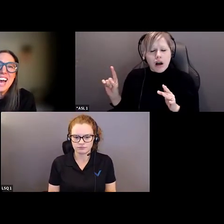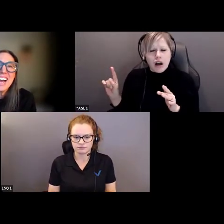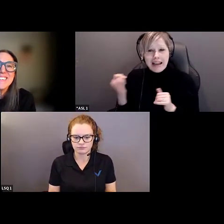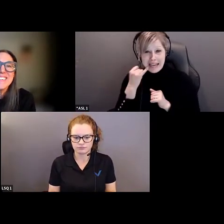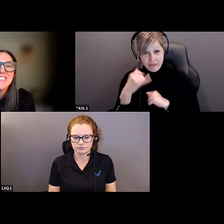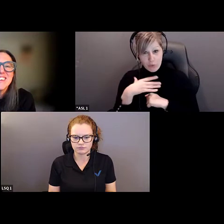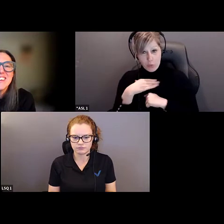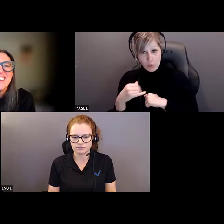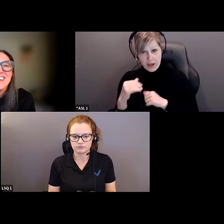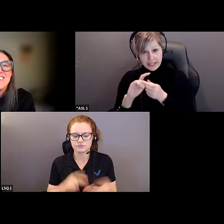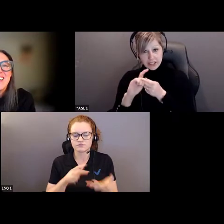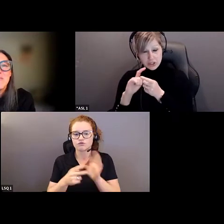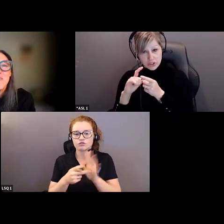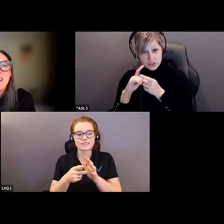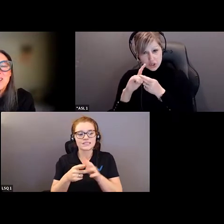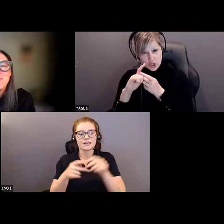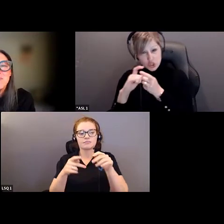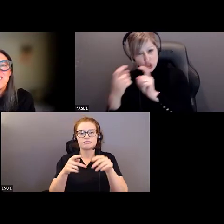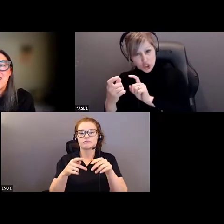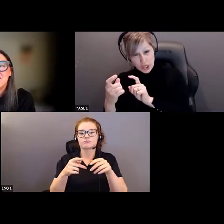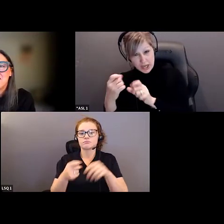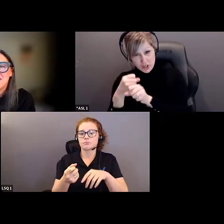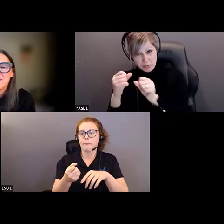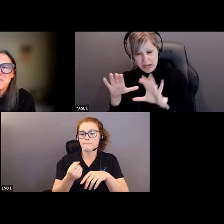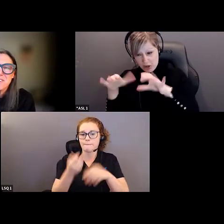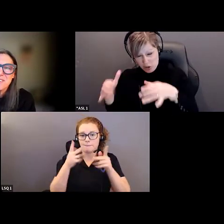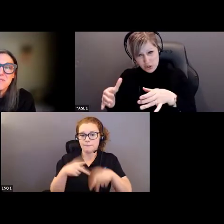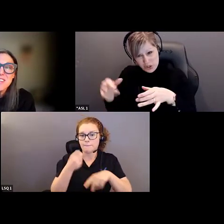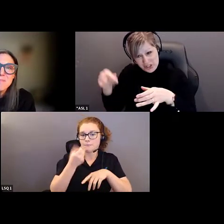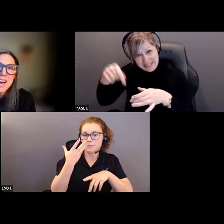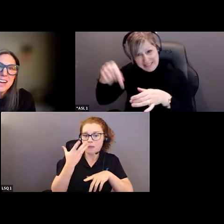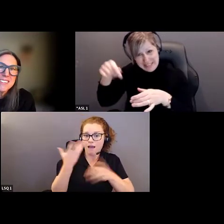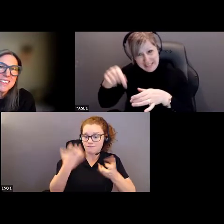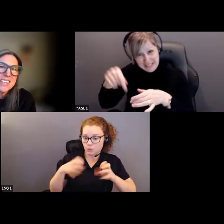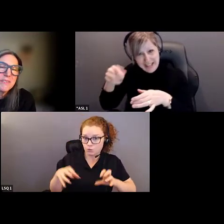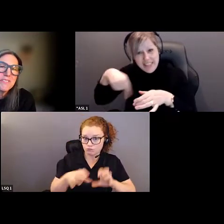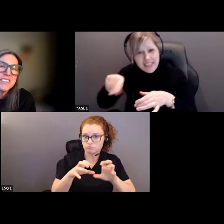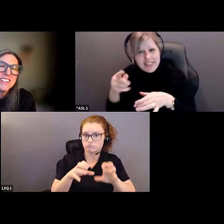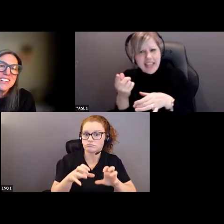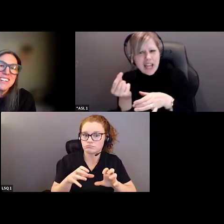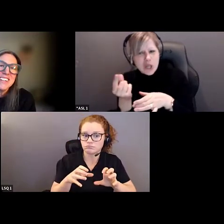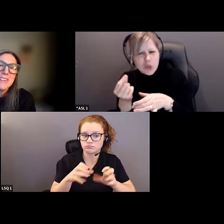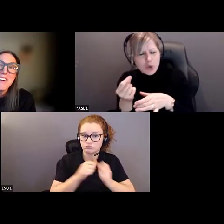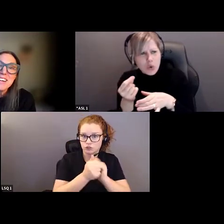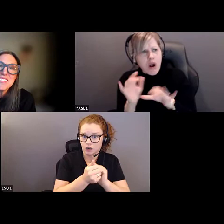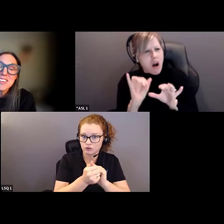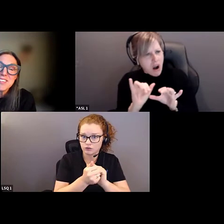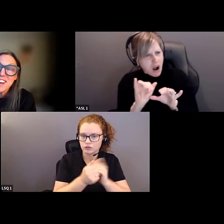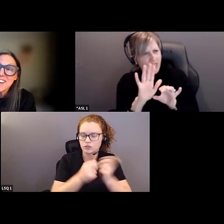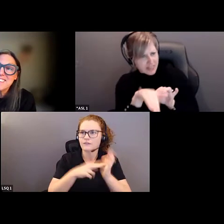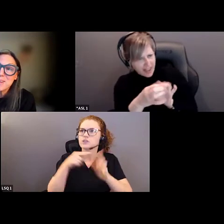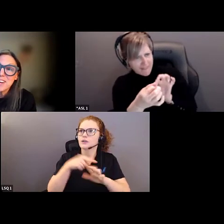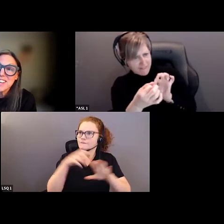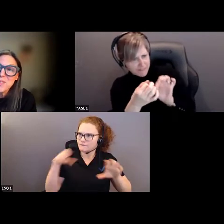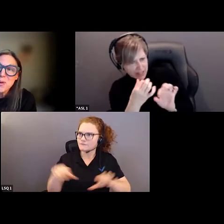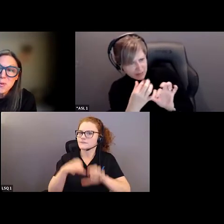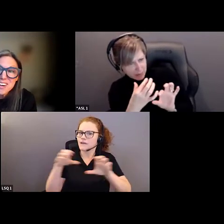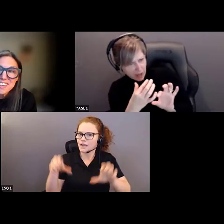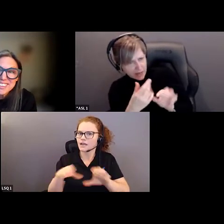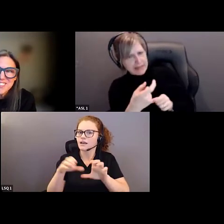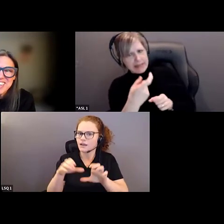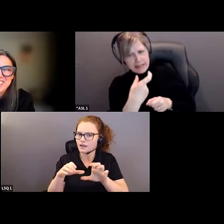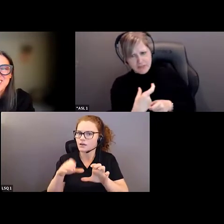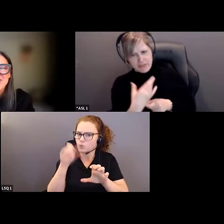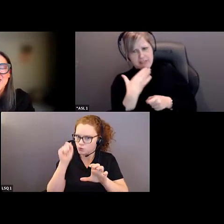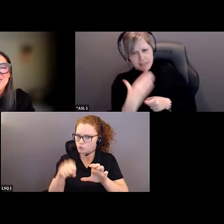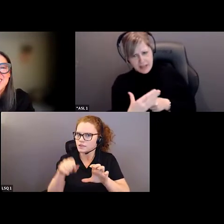all the actions that frame that kind of feedback as a gift. In fact, it's a sign that we're in the